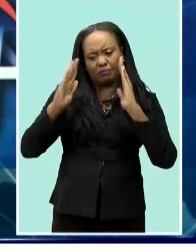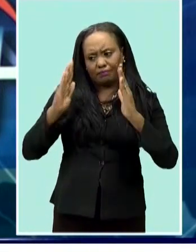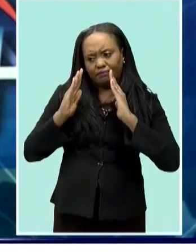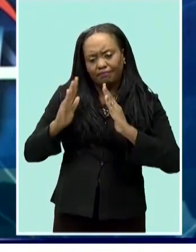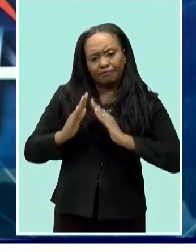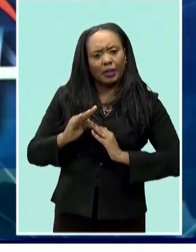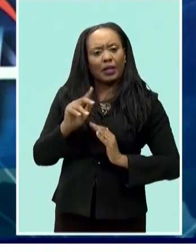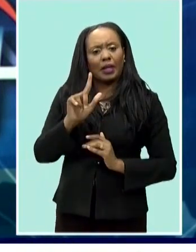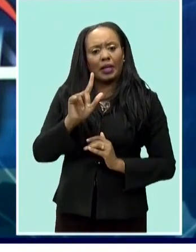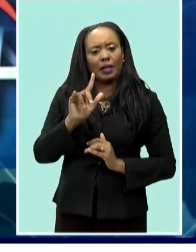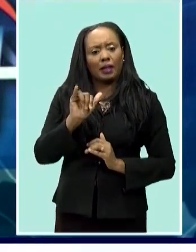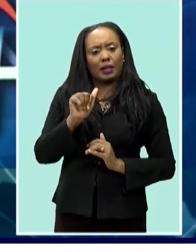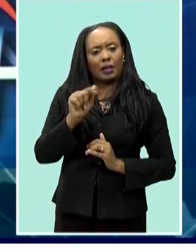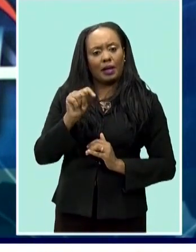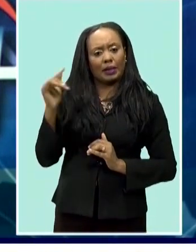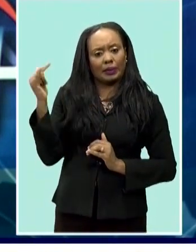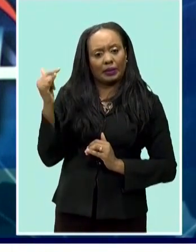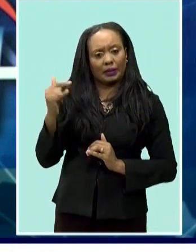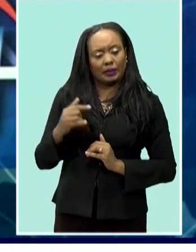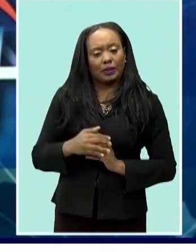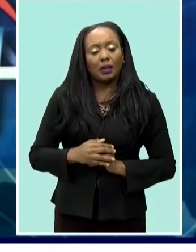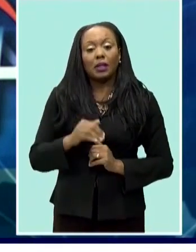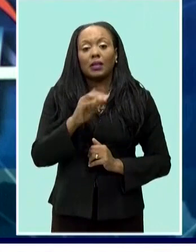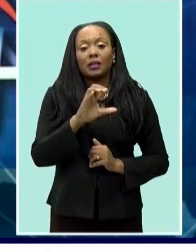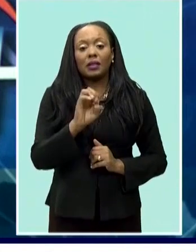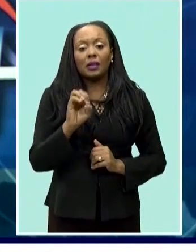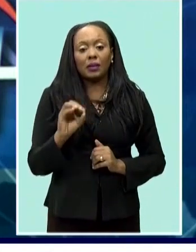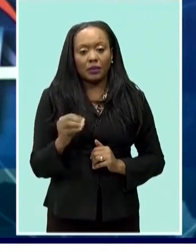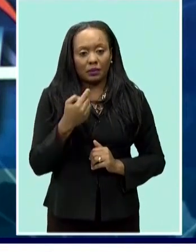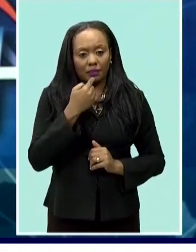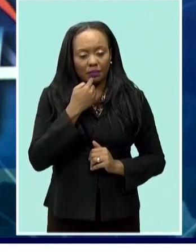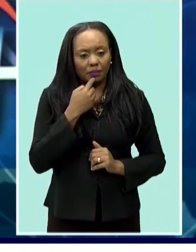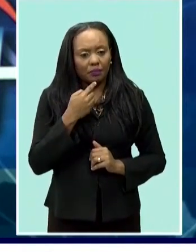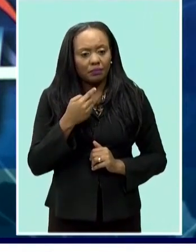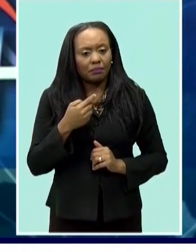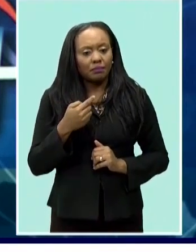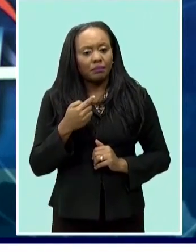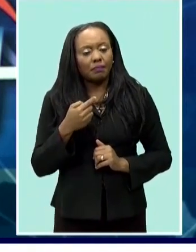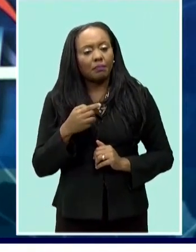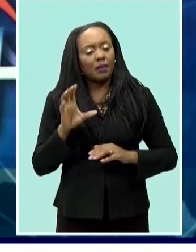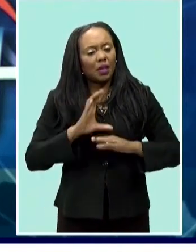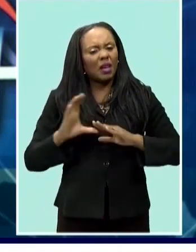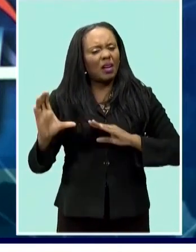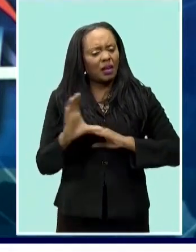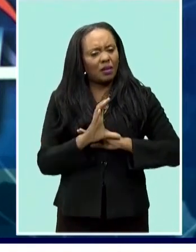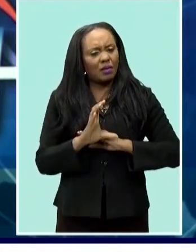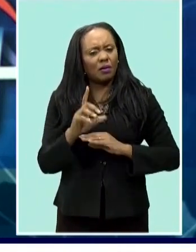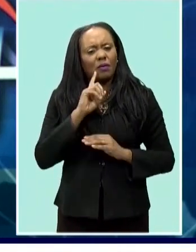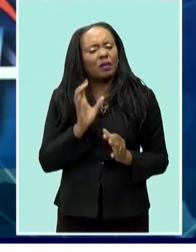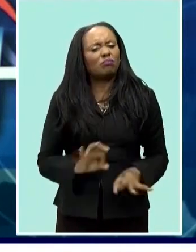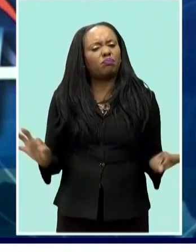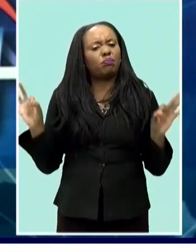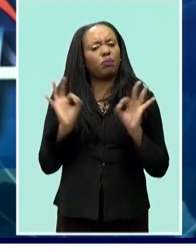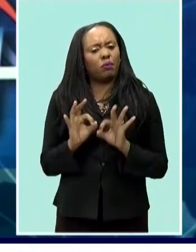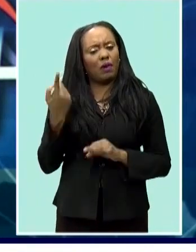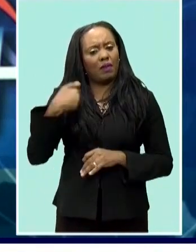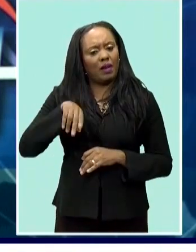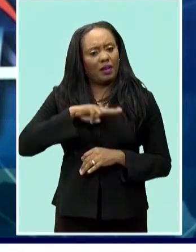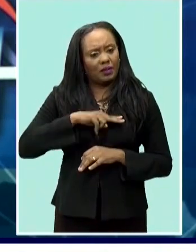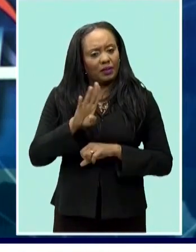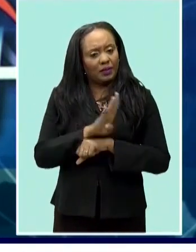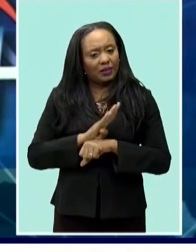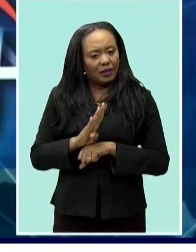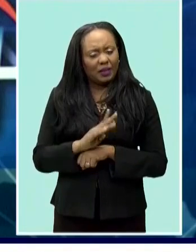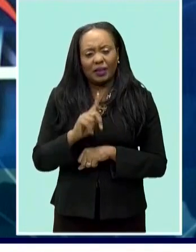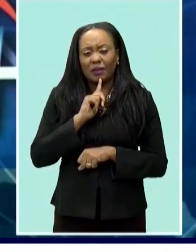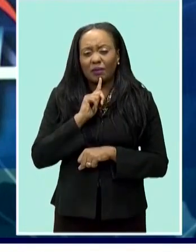airline Liat. This is according to Chief Executive Officer William Billy Griffith, who says the Caribbean market is a significant one for Barbados.